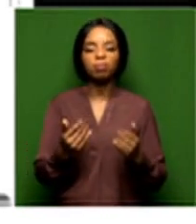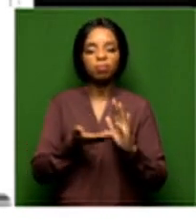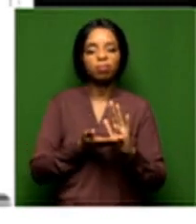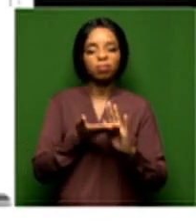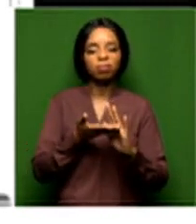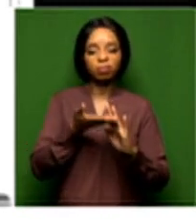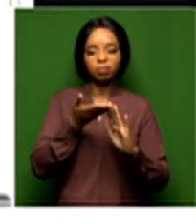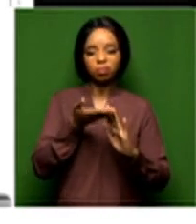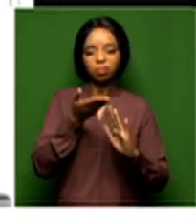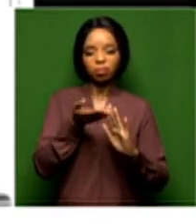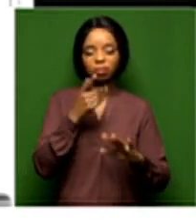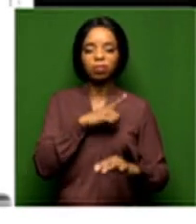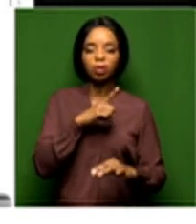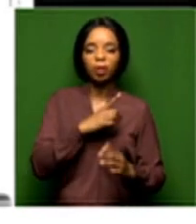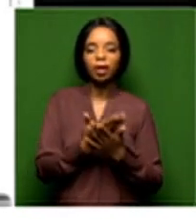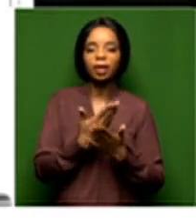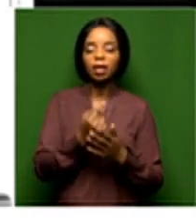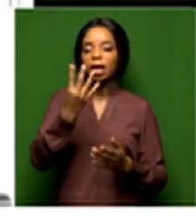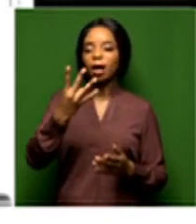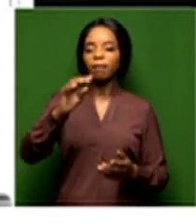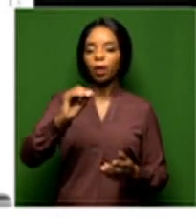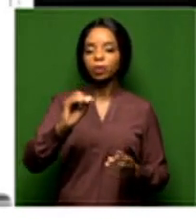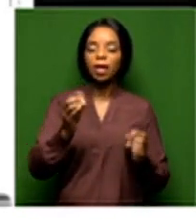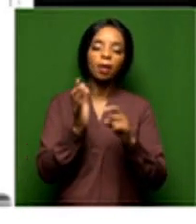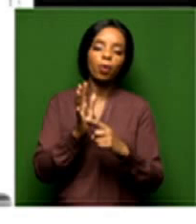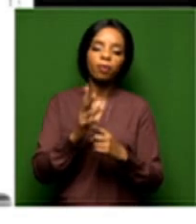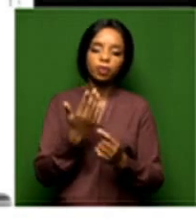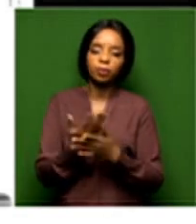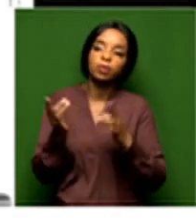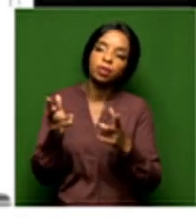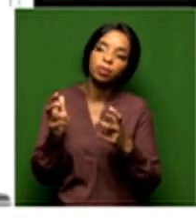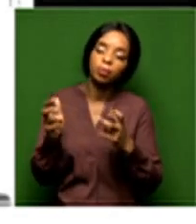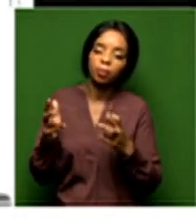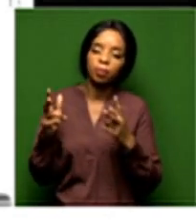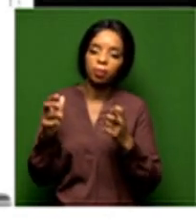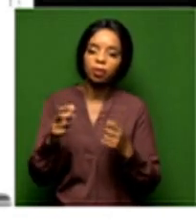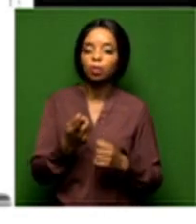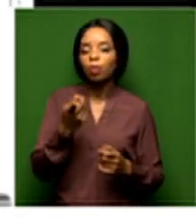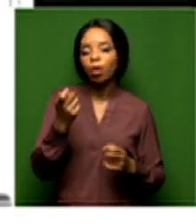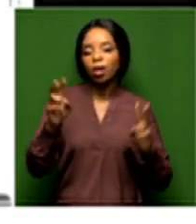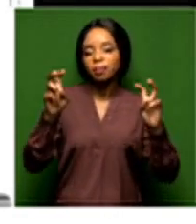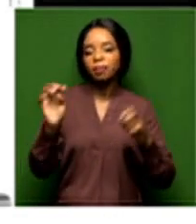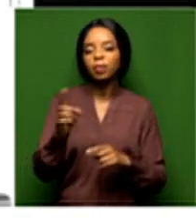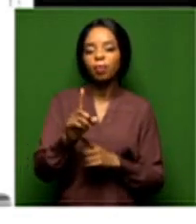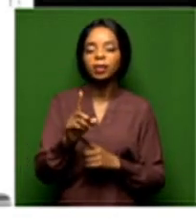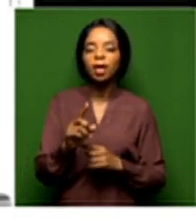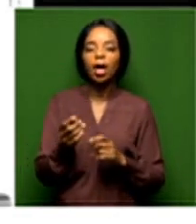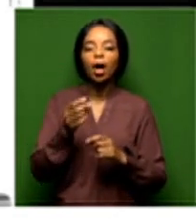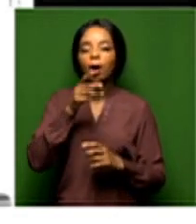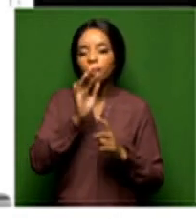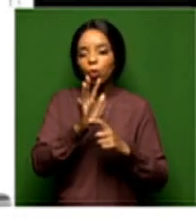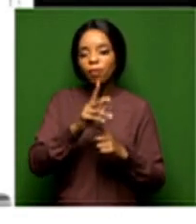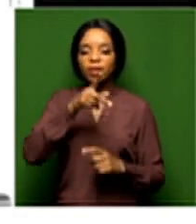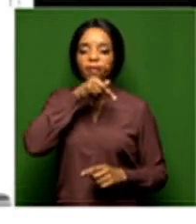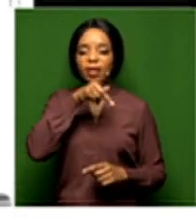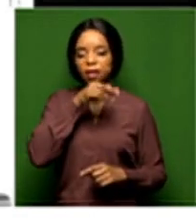have 40 movies, local movies to screen. Okay. You know, so we call it a new theme, which is called New Movie Fridays. So every Friday, we're going to be screening a